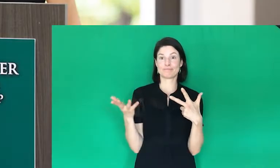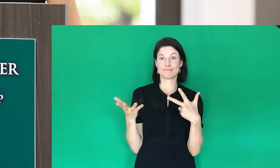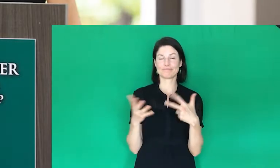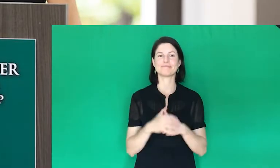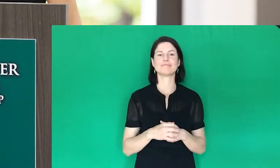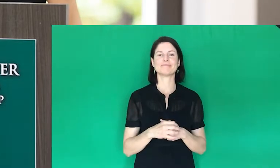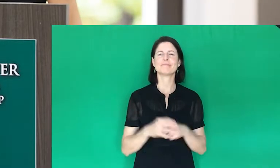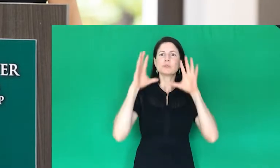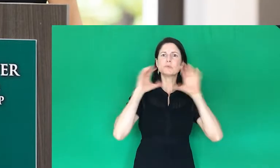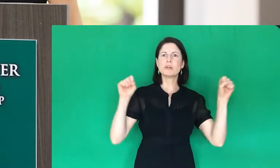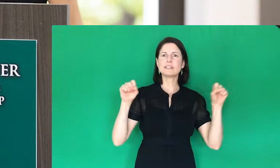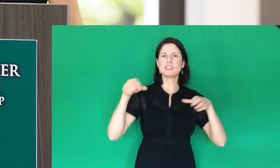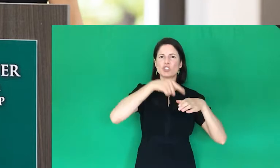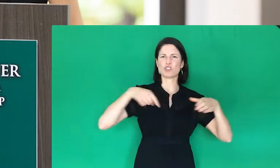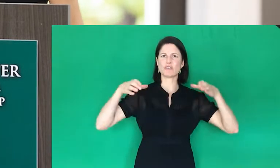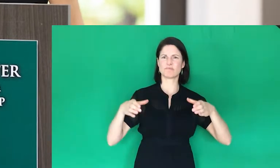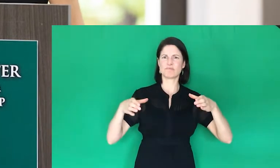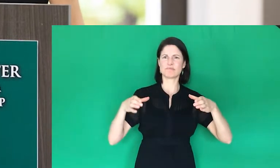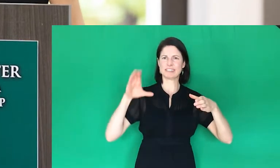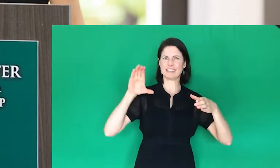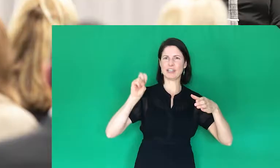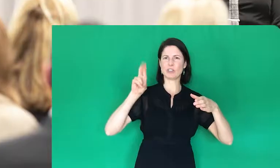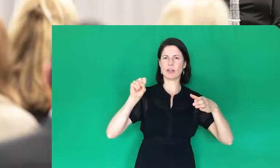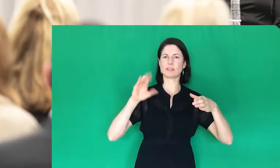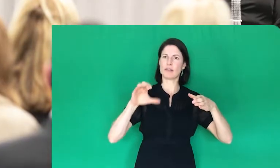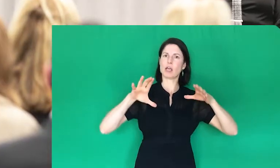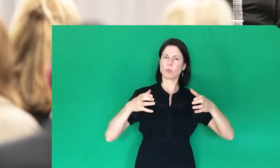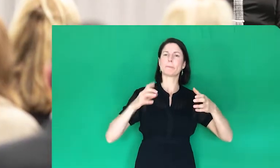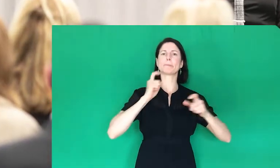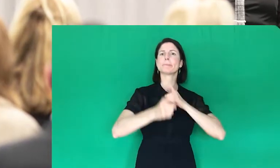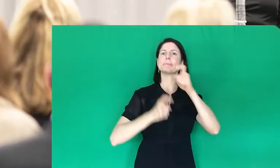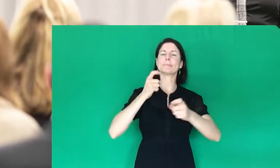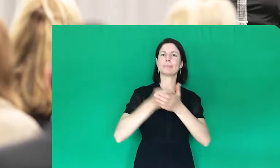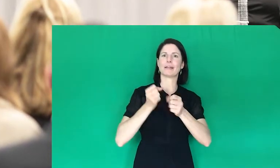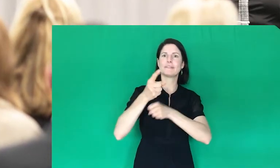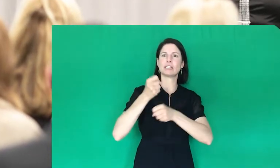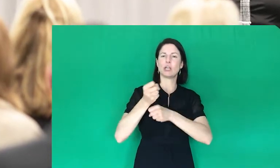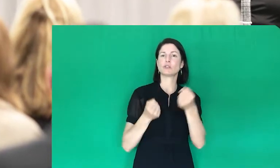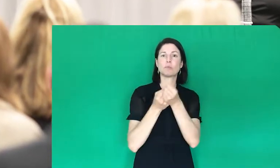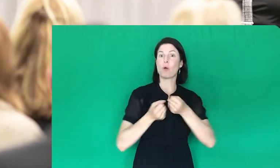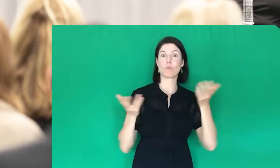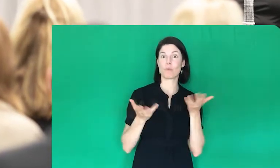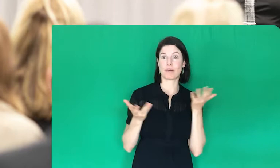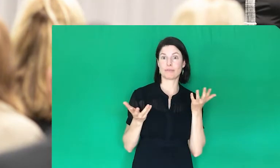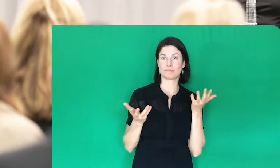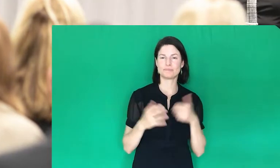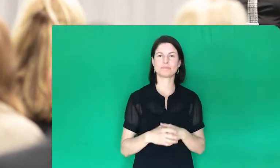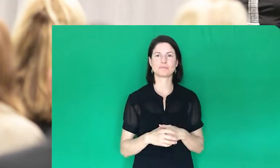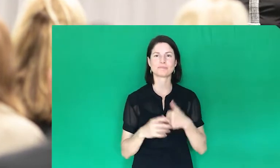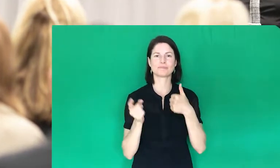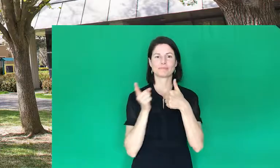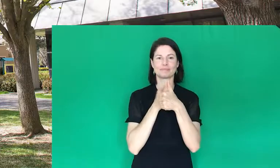The President's Circle at Sacramento State is a philanthropic group that gives money annually to support which initiatives at Sacramento